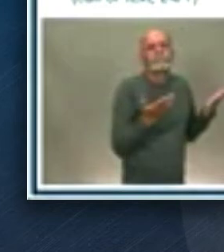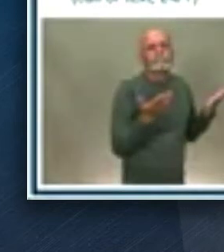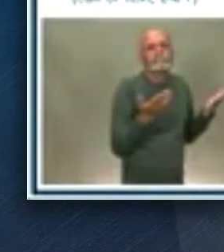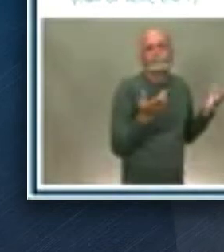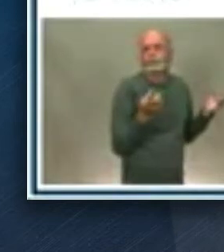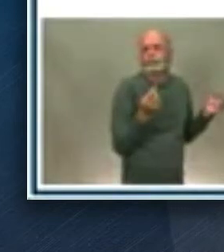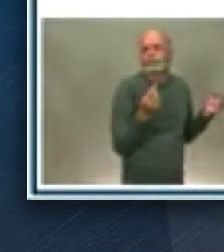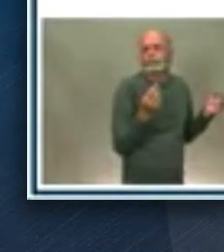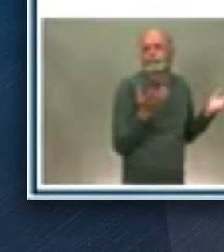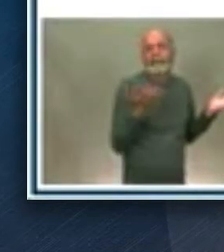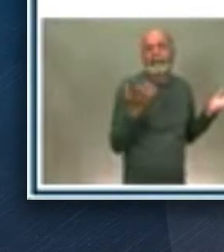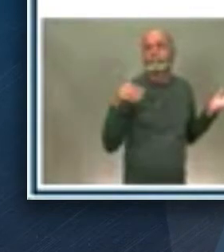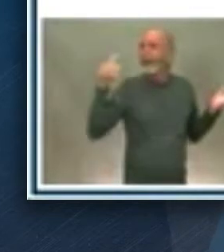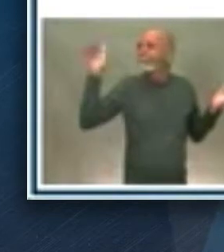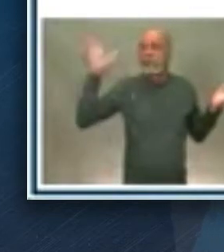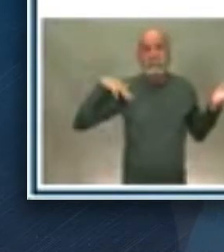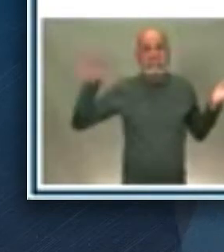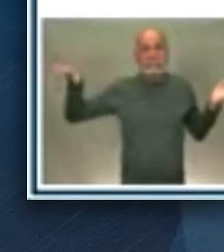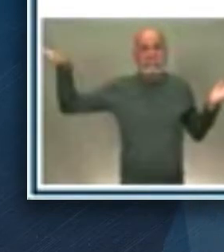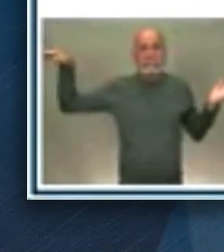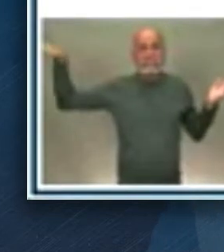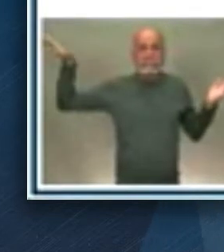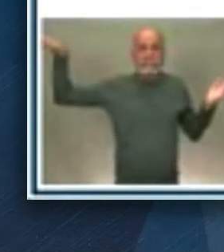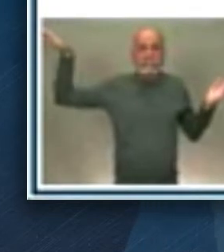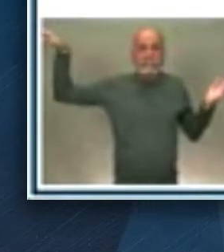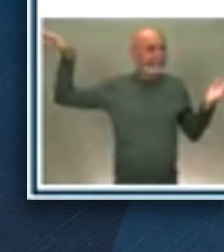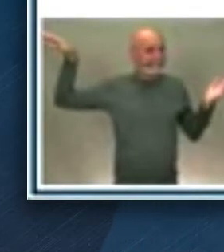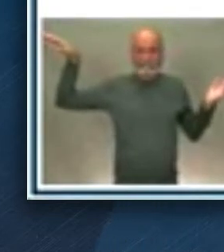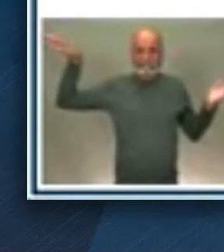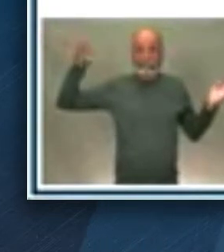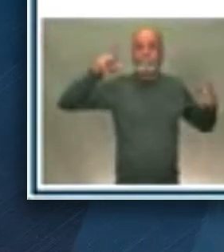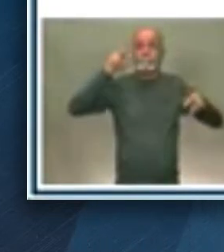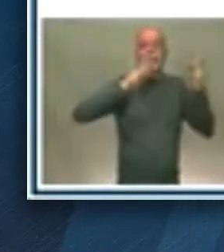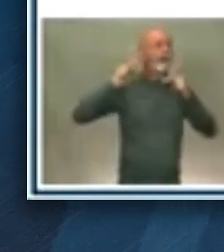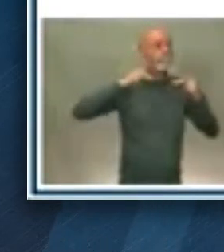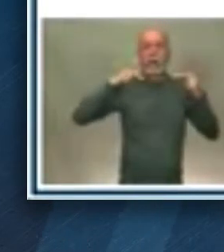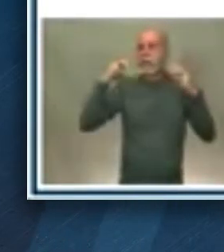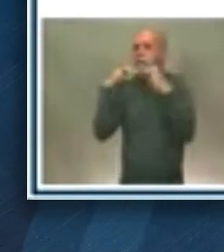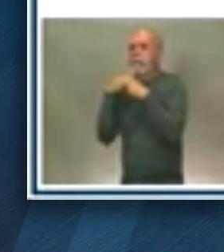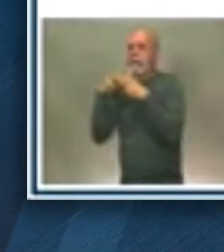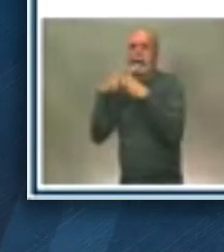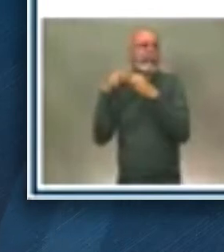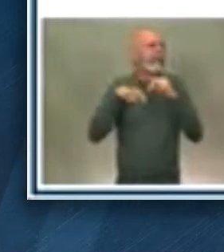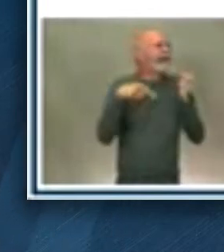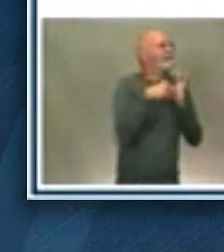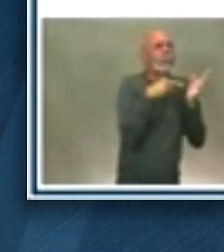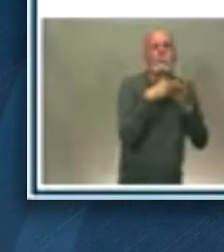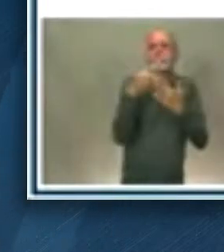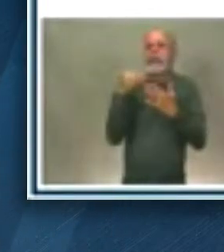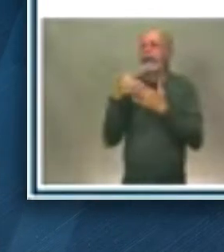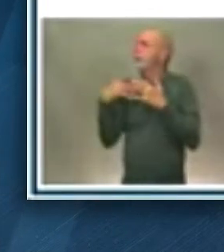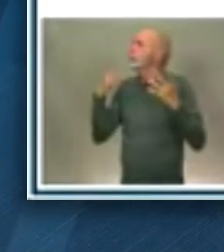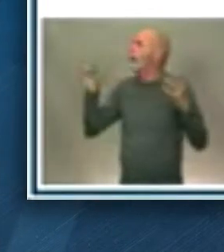place, where are people who are going to be priced out of their apartments? Where are they supposed to go